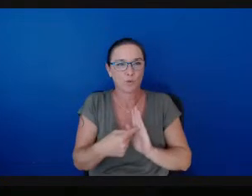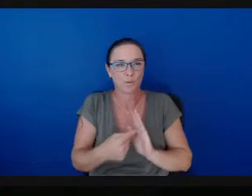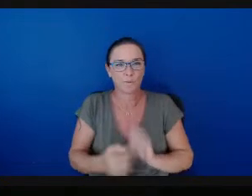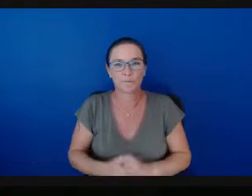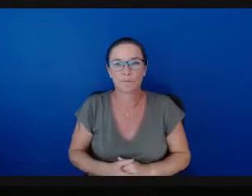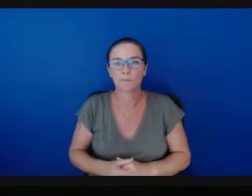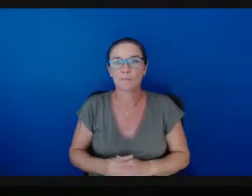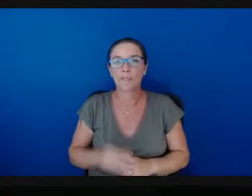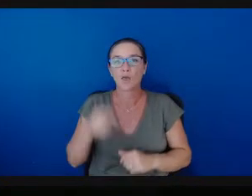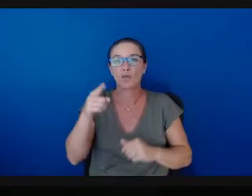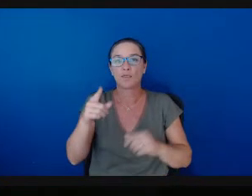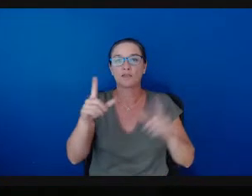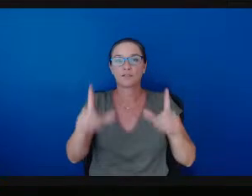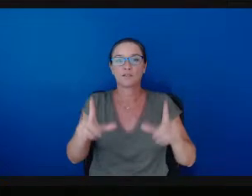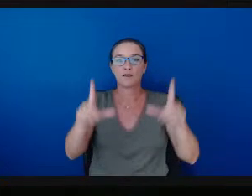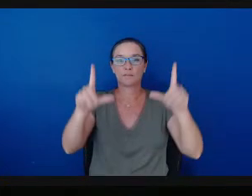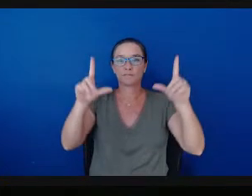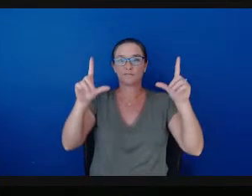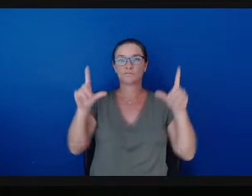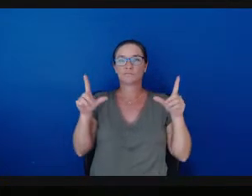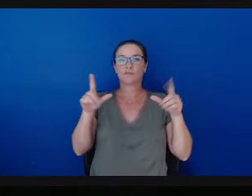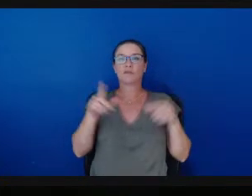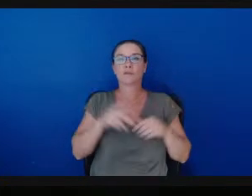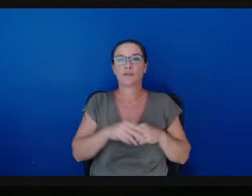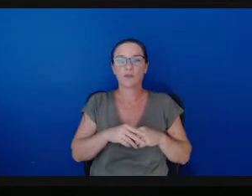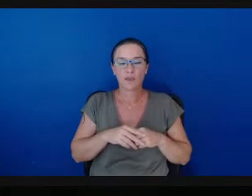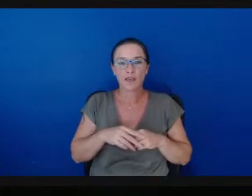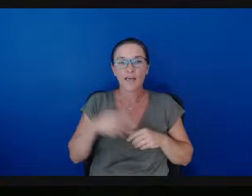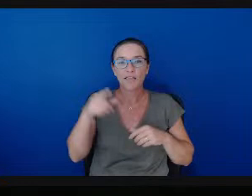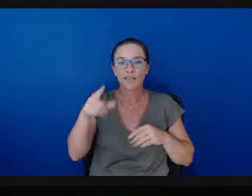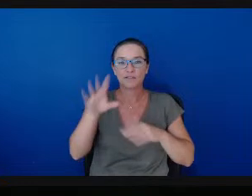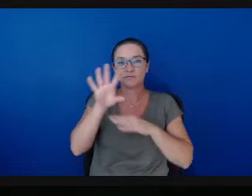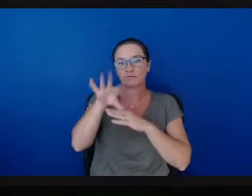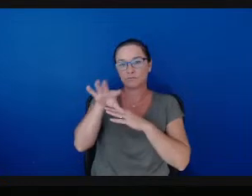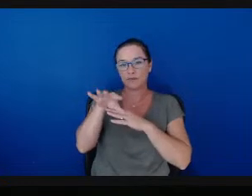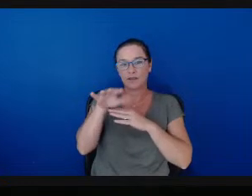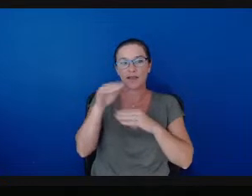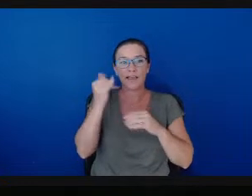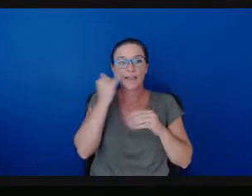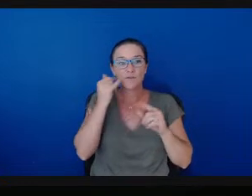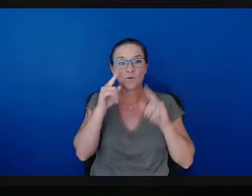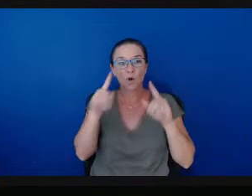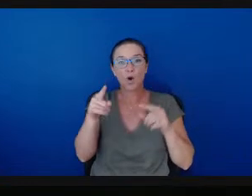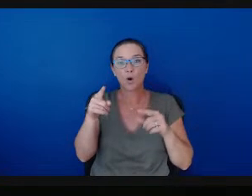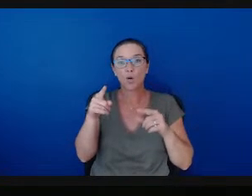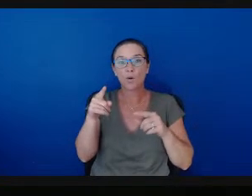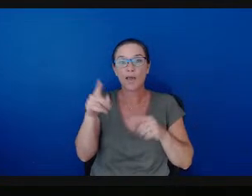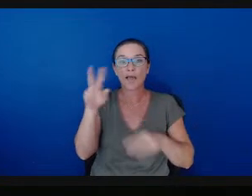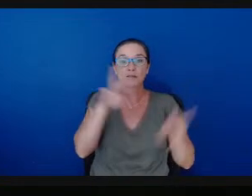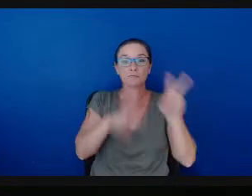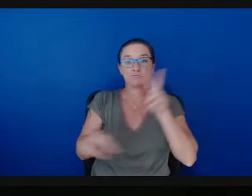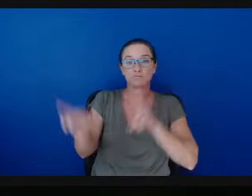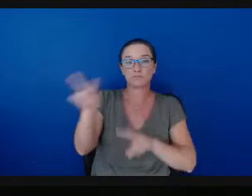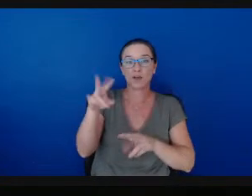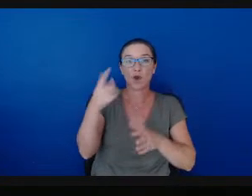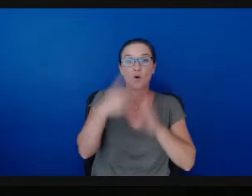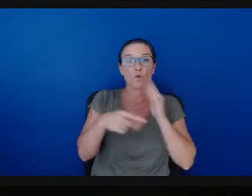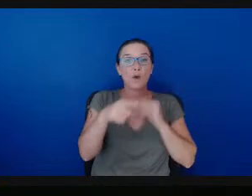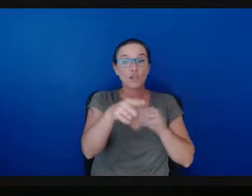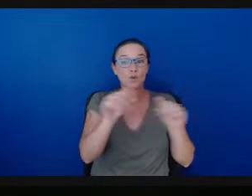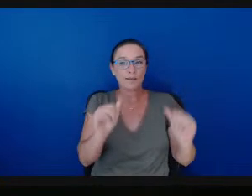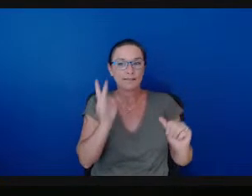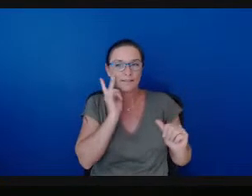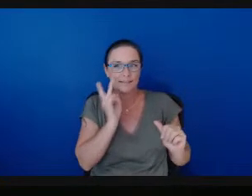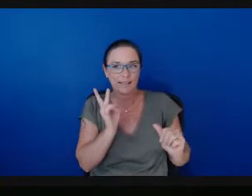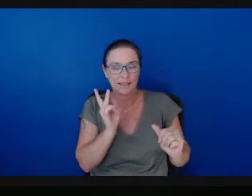that KW camera stands. If you were able to go there as a member of the public, this is what you would see. The USGS are able to go there, and here's